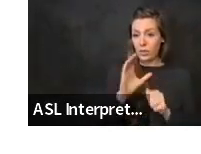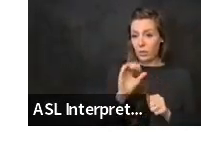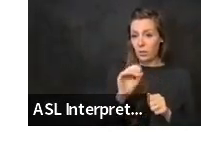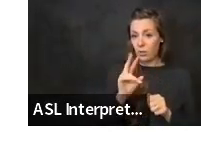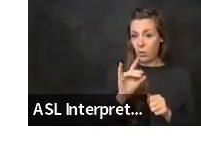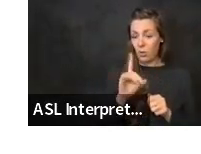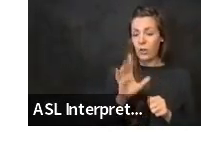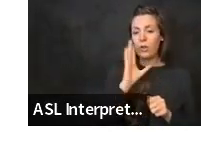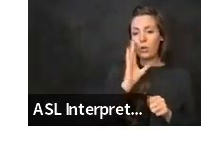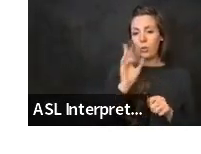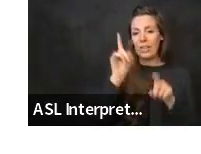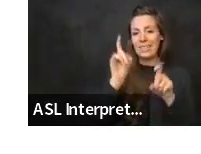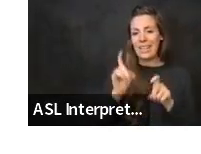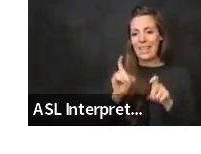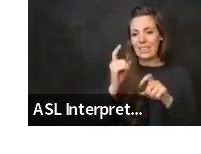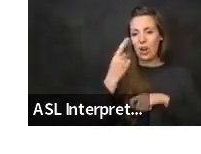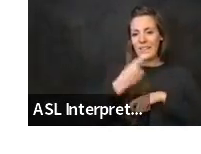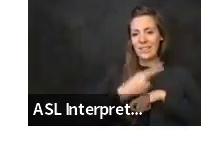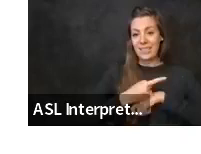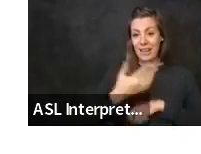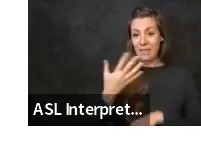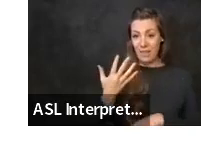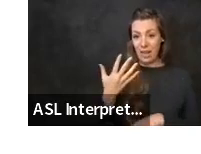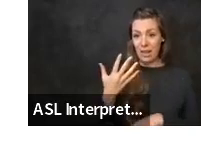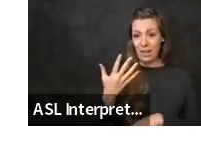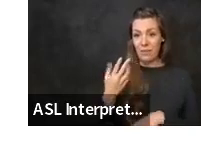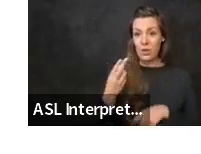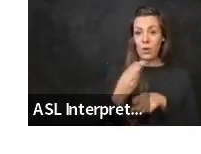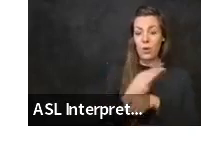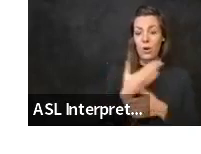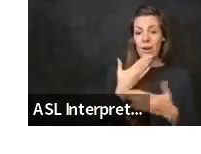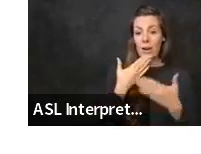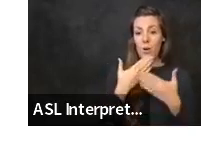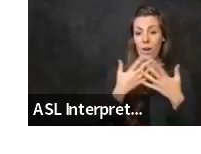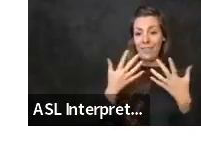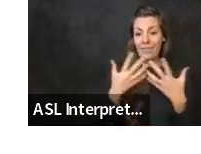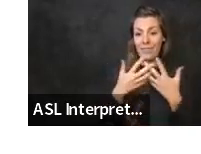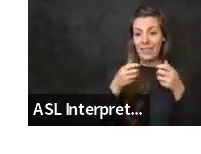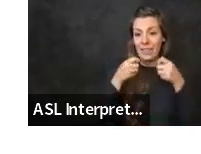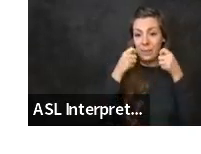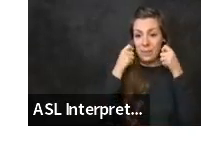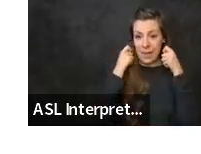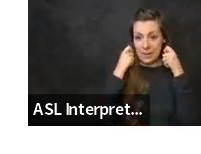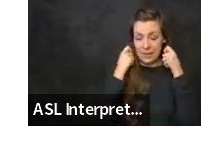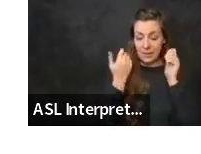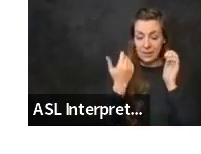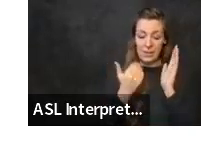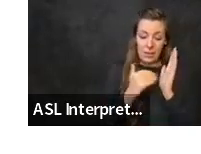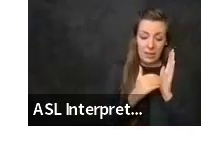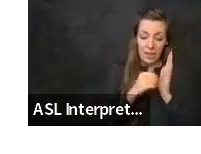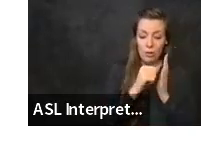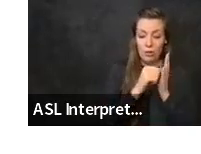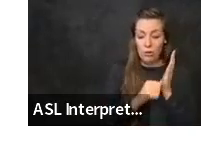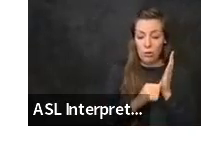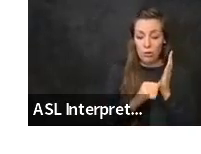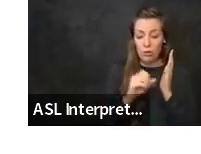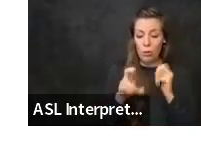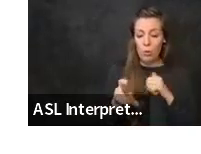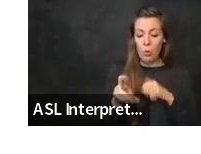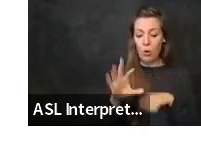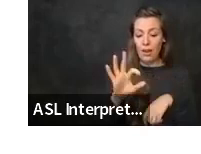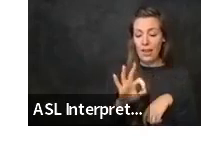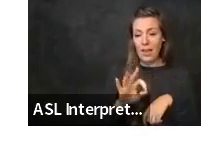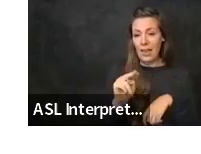day 5, wear a well-fitting mask, and again, a surgical or N95 mask is